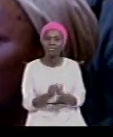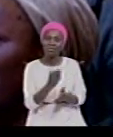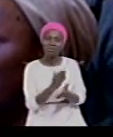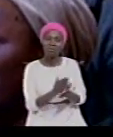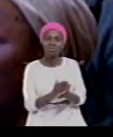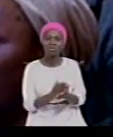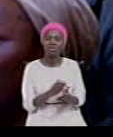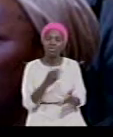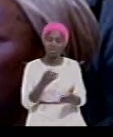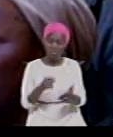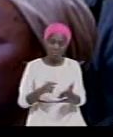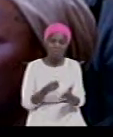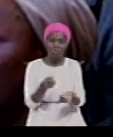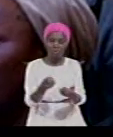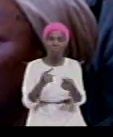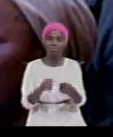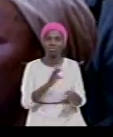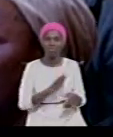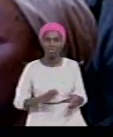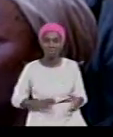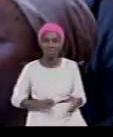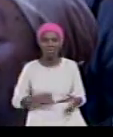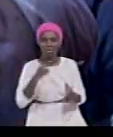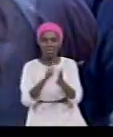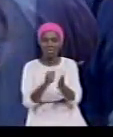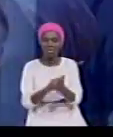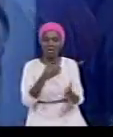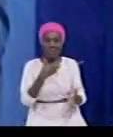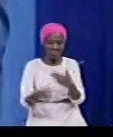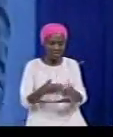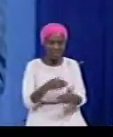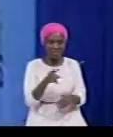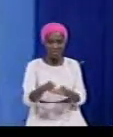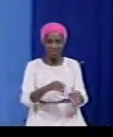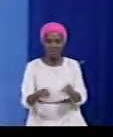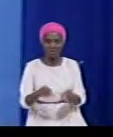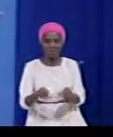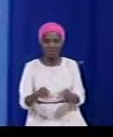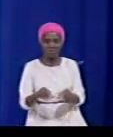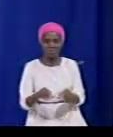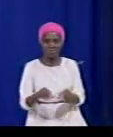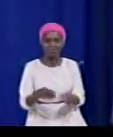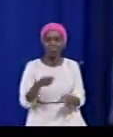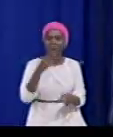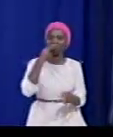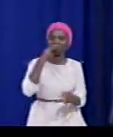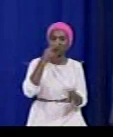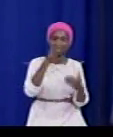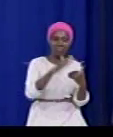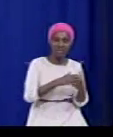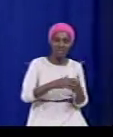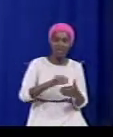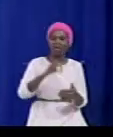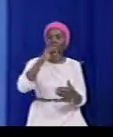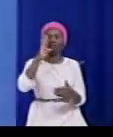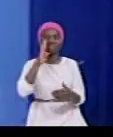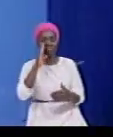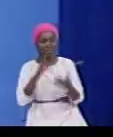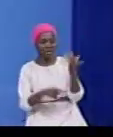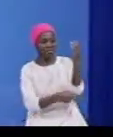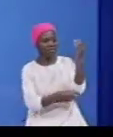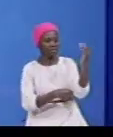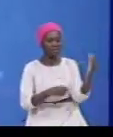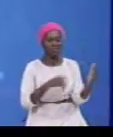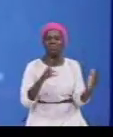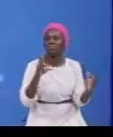whatever you do does not matter. If you go back to join gang, it does not matter. If you go back stealing, it doesn't matter. If you